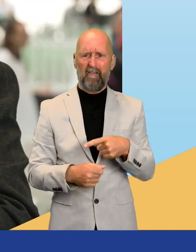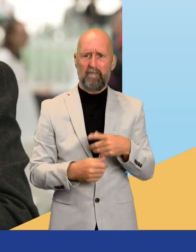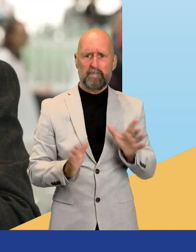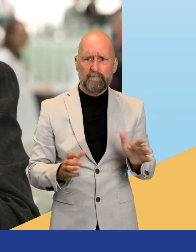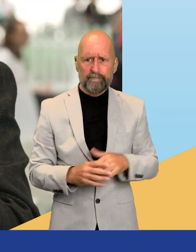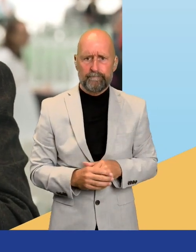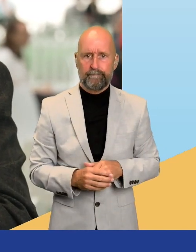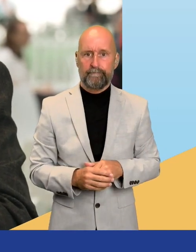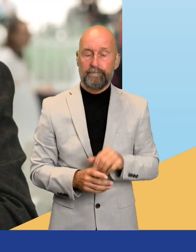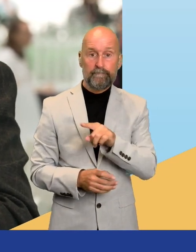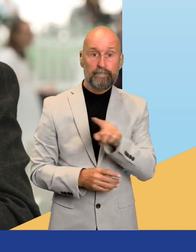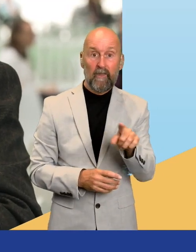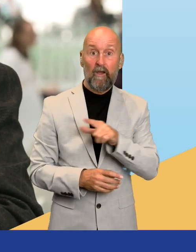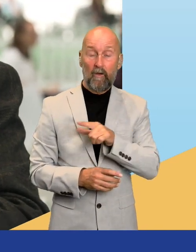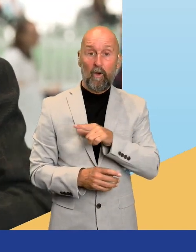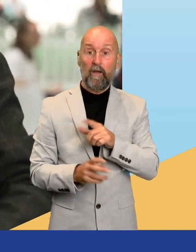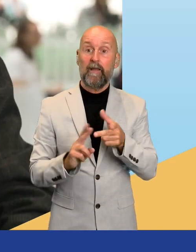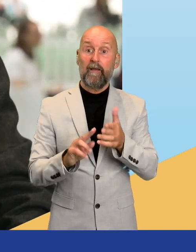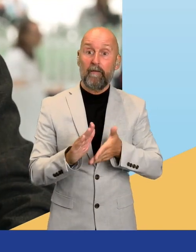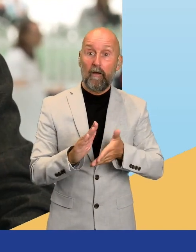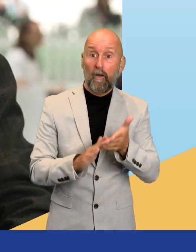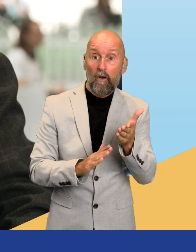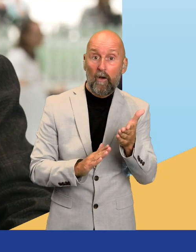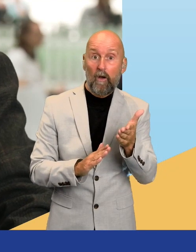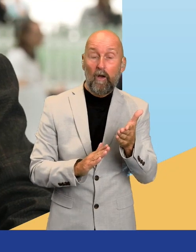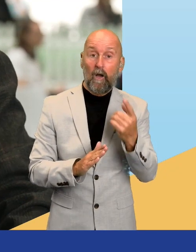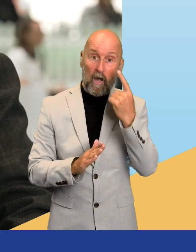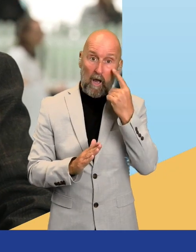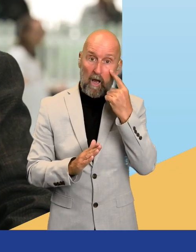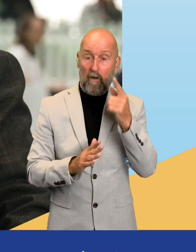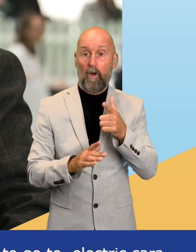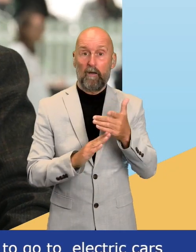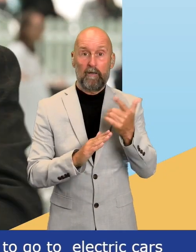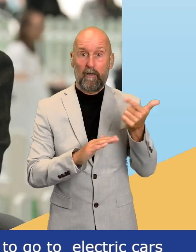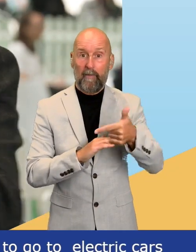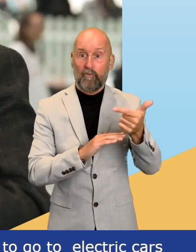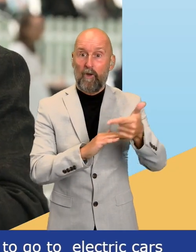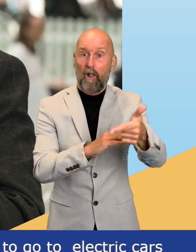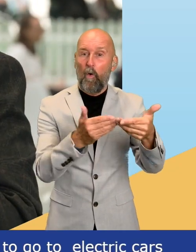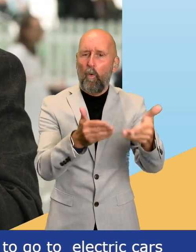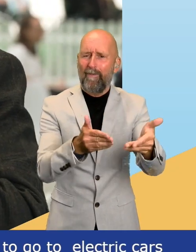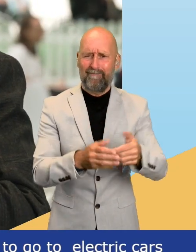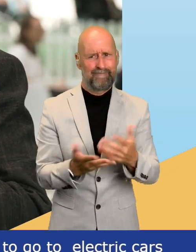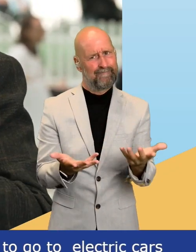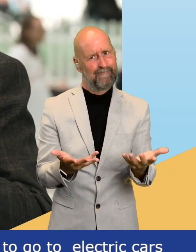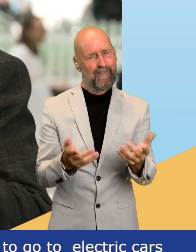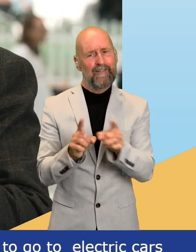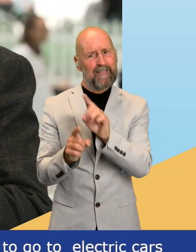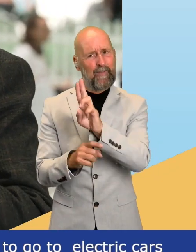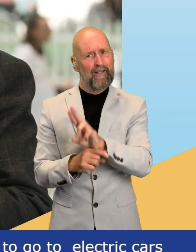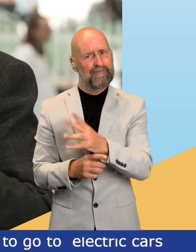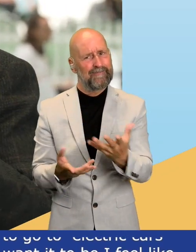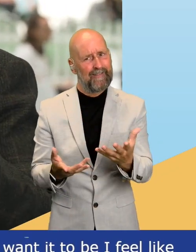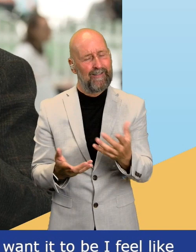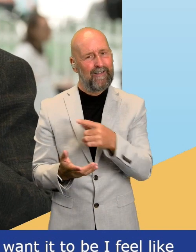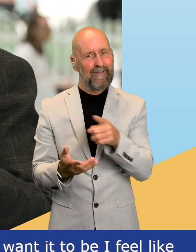the thing. Obviously, you don't need to go before you set up on a journey. Well, I'll look for where the petrol stations are and if they're open. And so that's the sort of thing. And it definitely